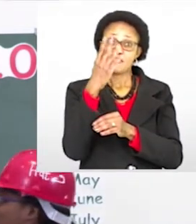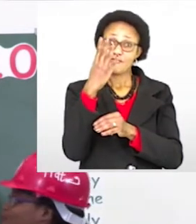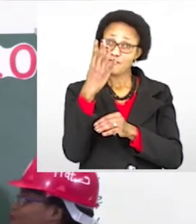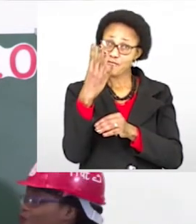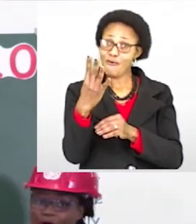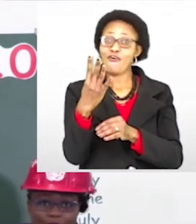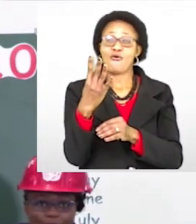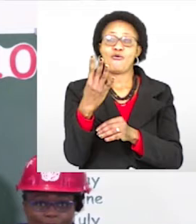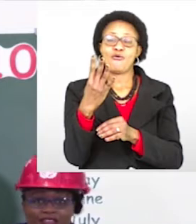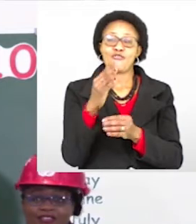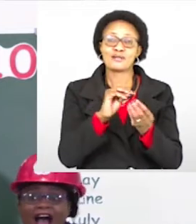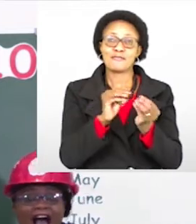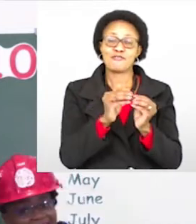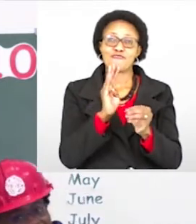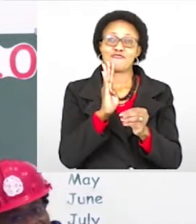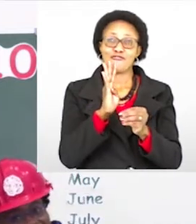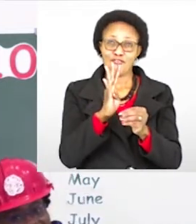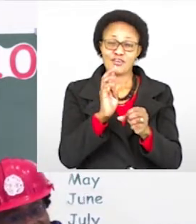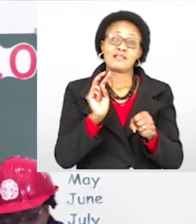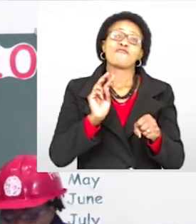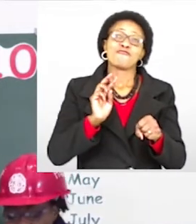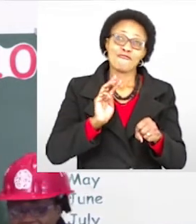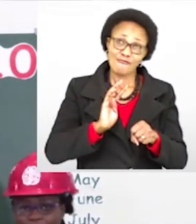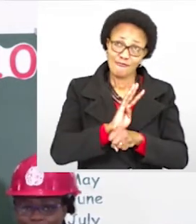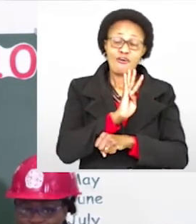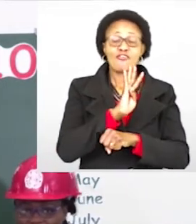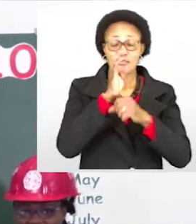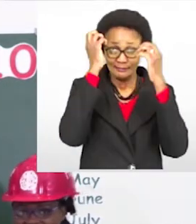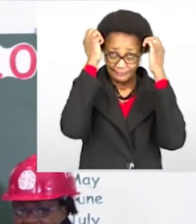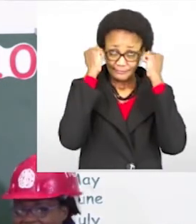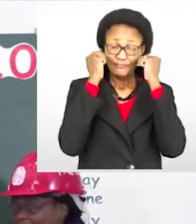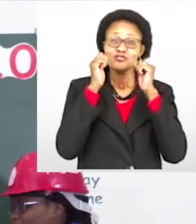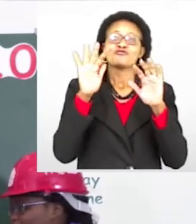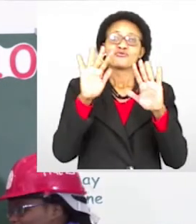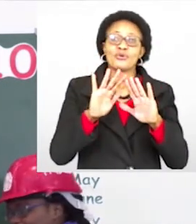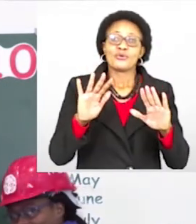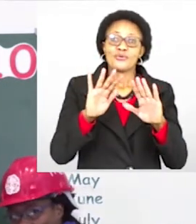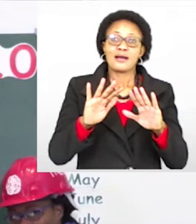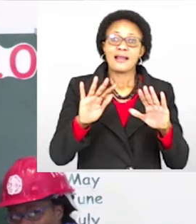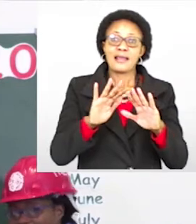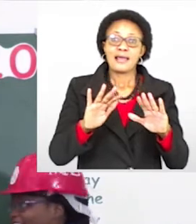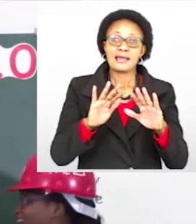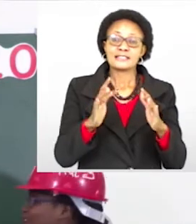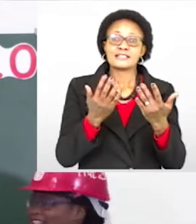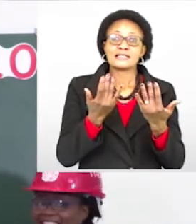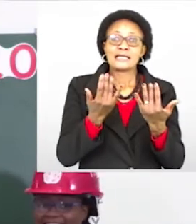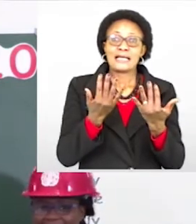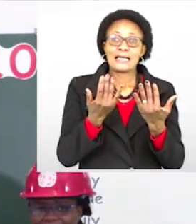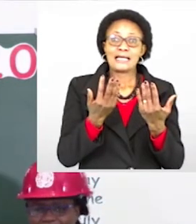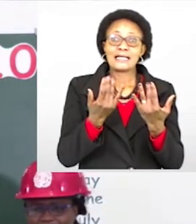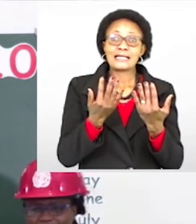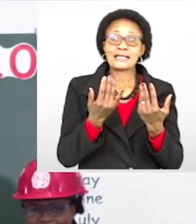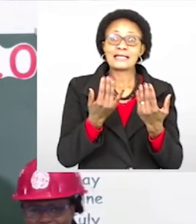3, 4. So I'm going to color this one green. Green like the board and green